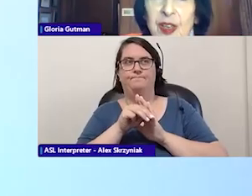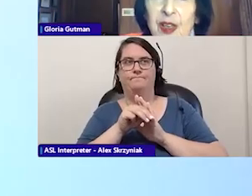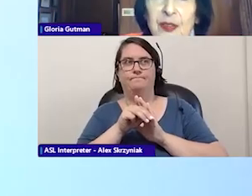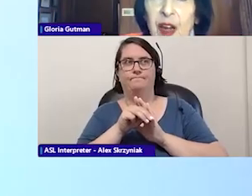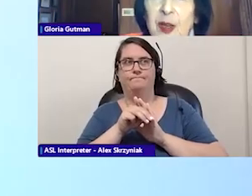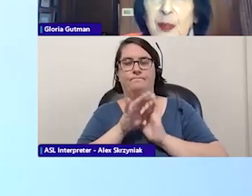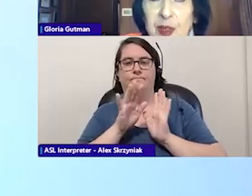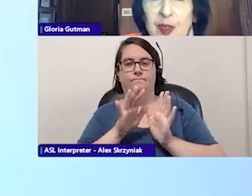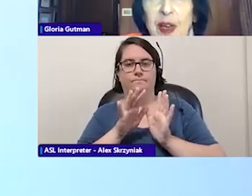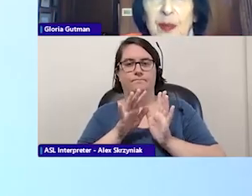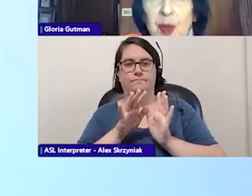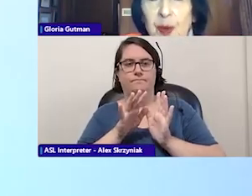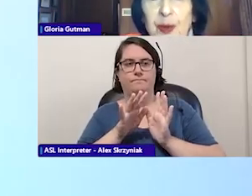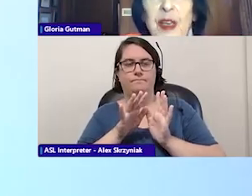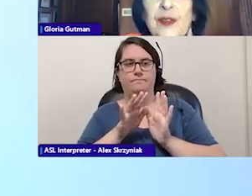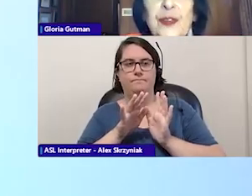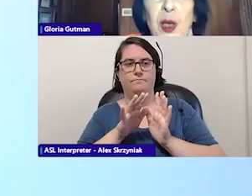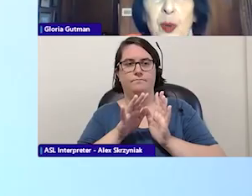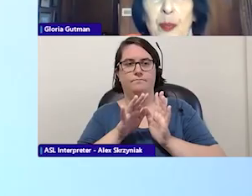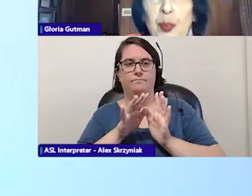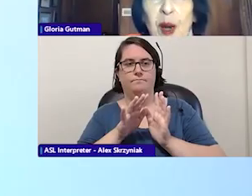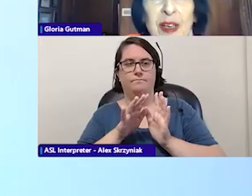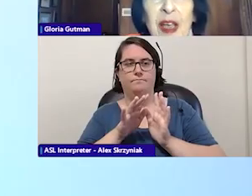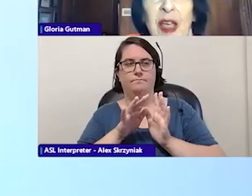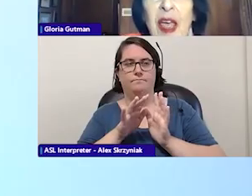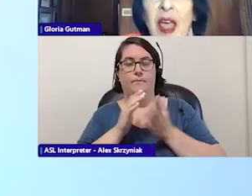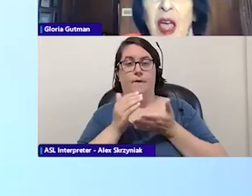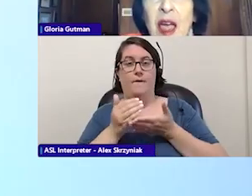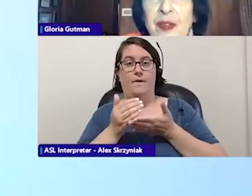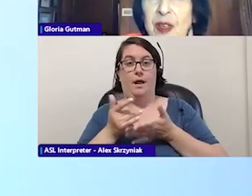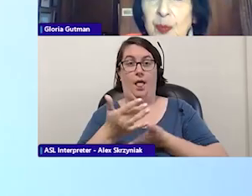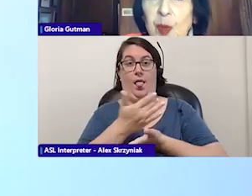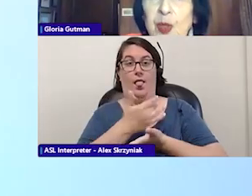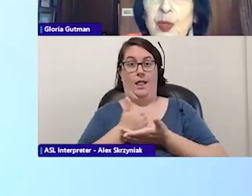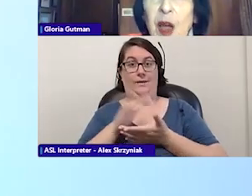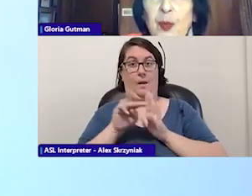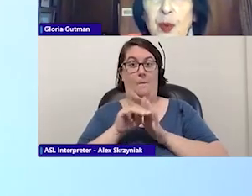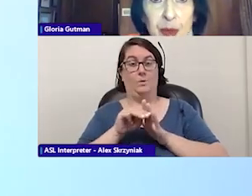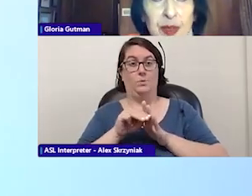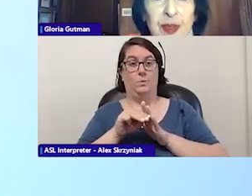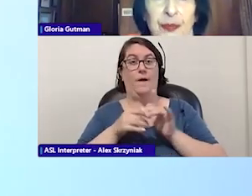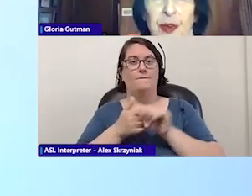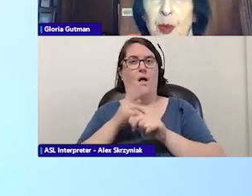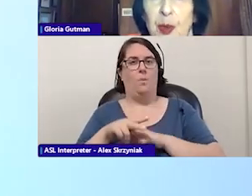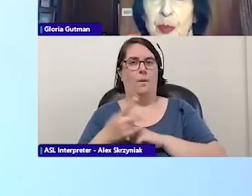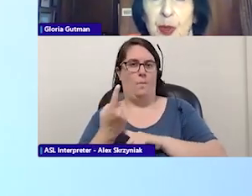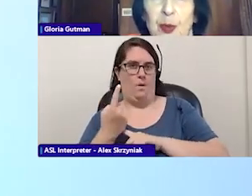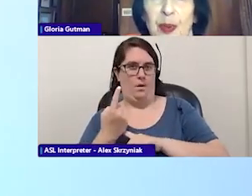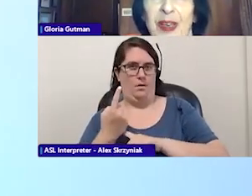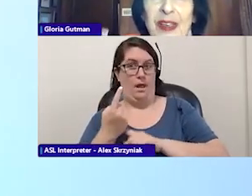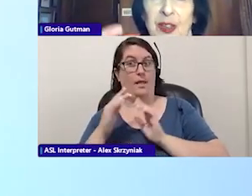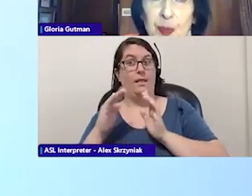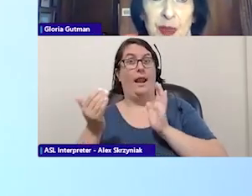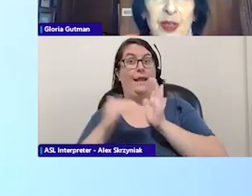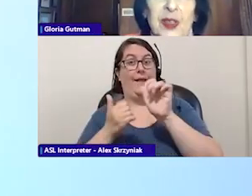collected not at baseline, but only at follow-up 1, and it was not repeated in follow-up 2,